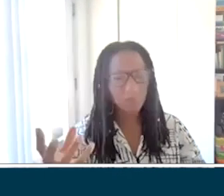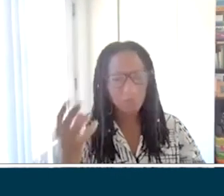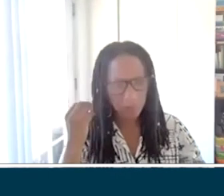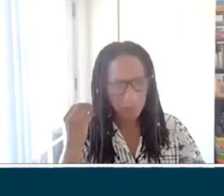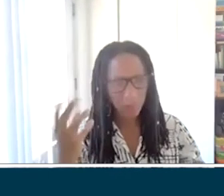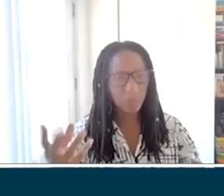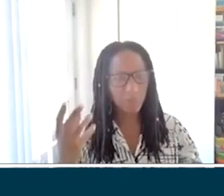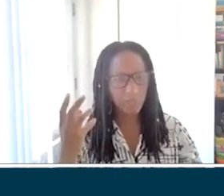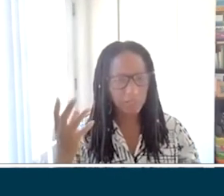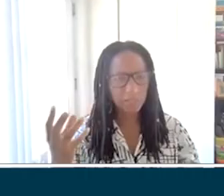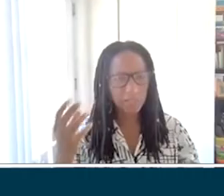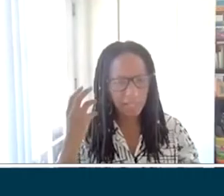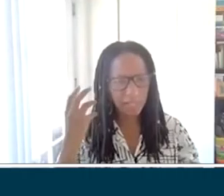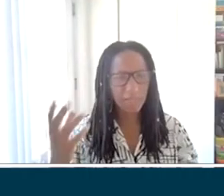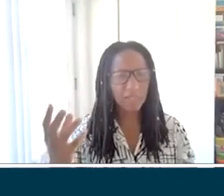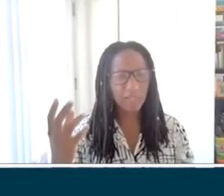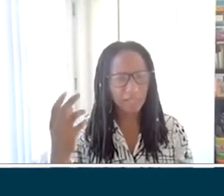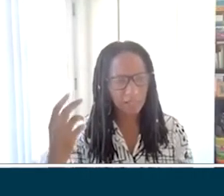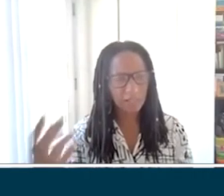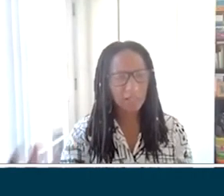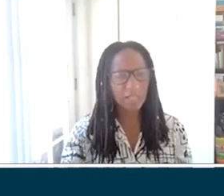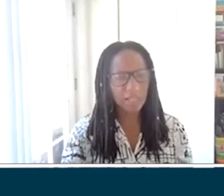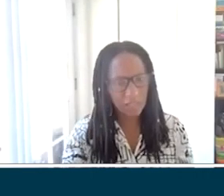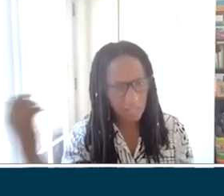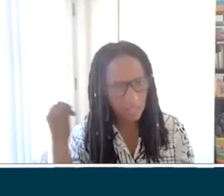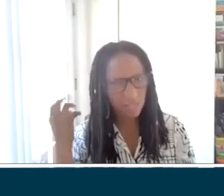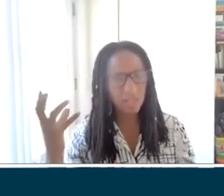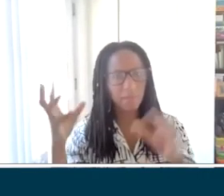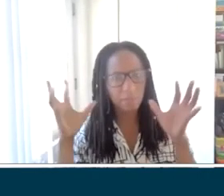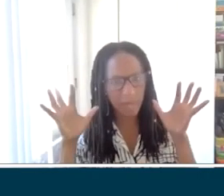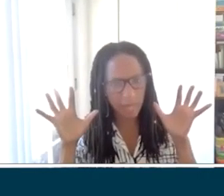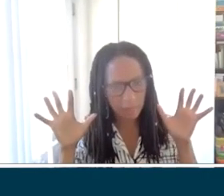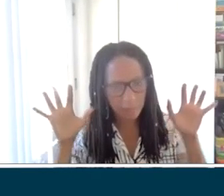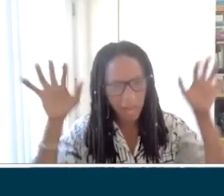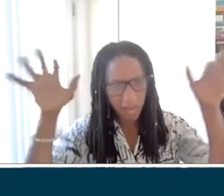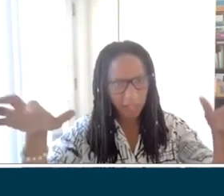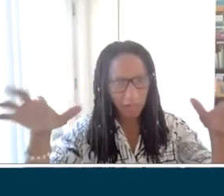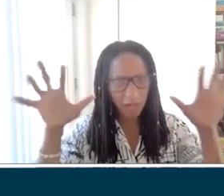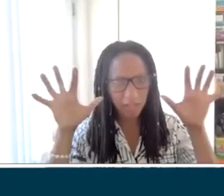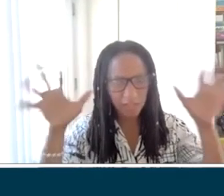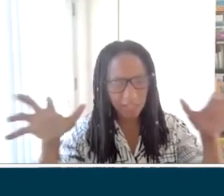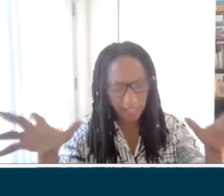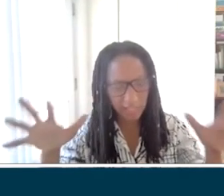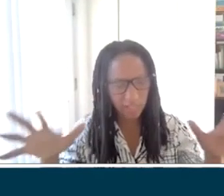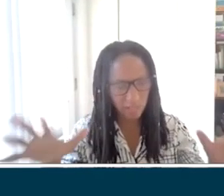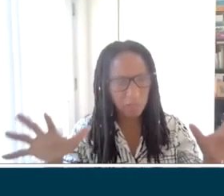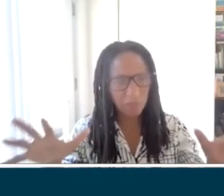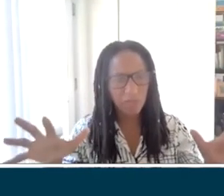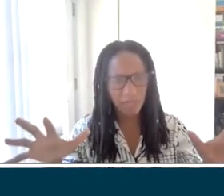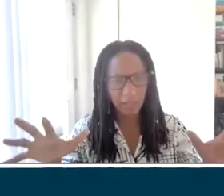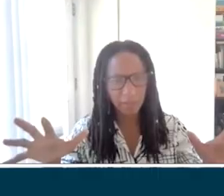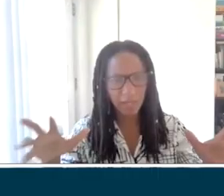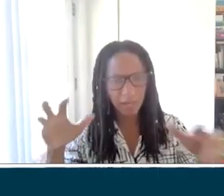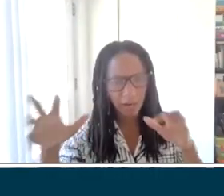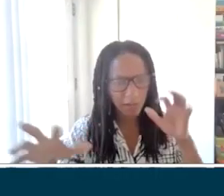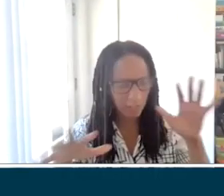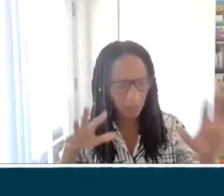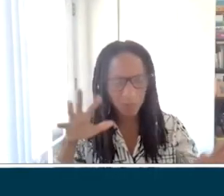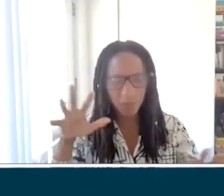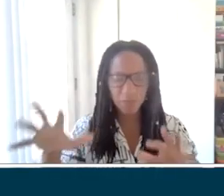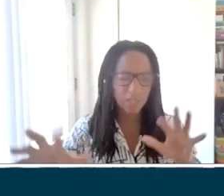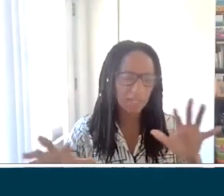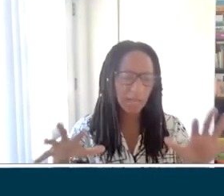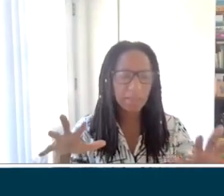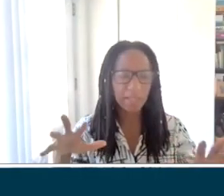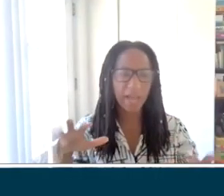goddamn difference. And that was what was hitting me. Like, they think that by piling on, they're